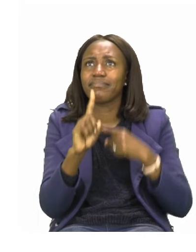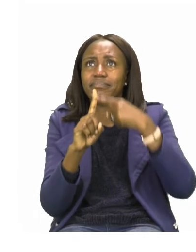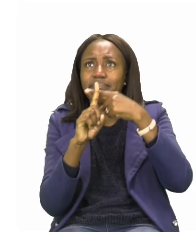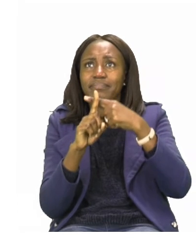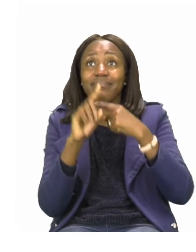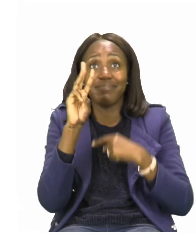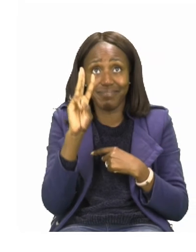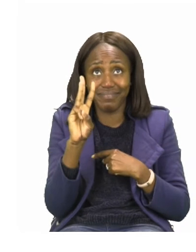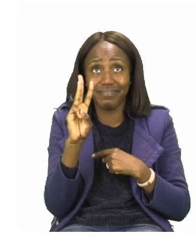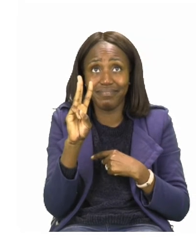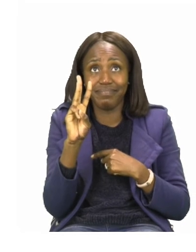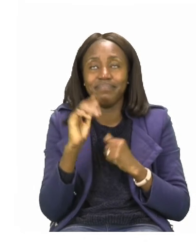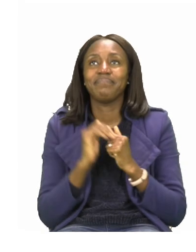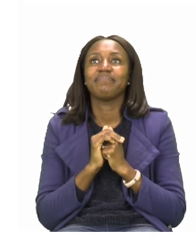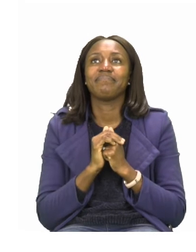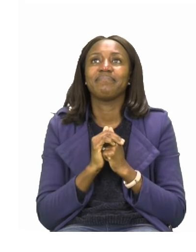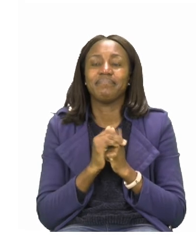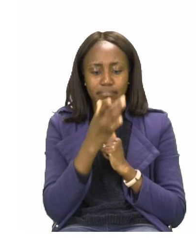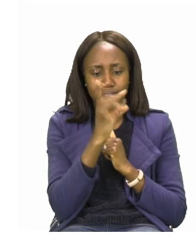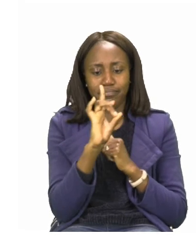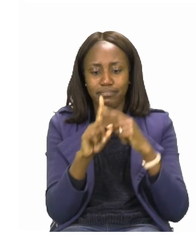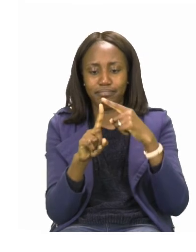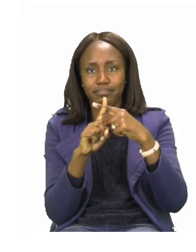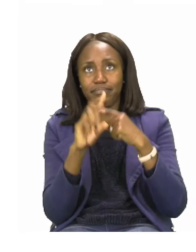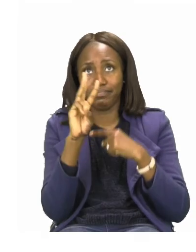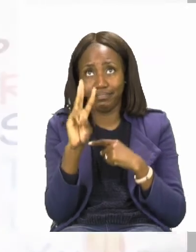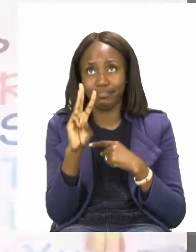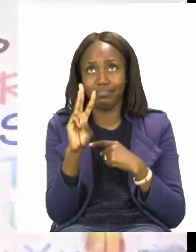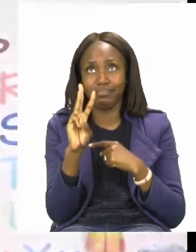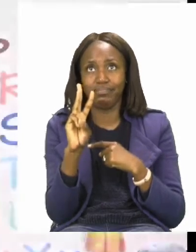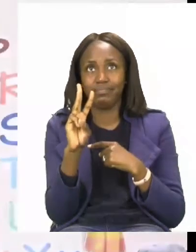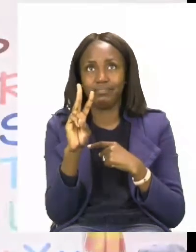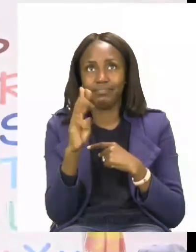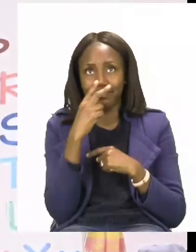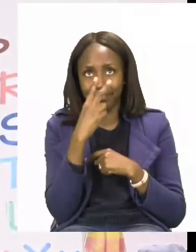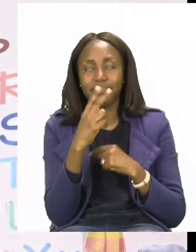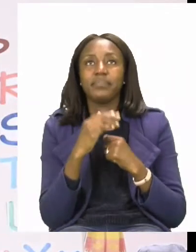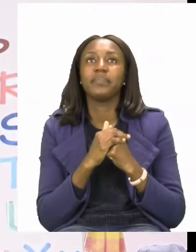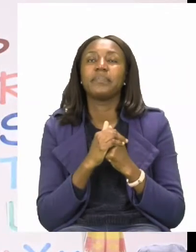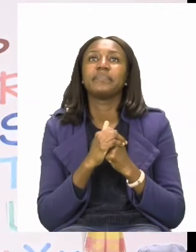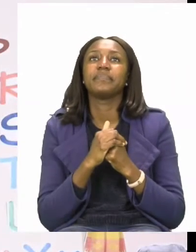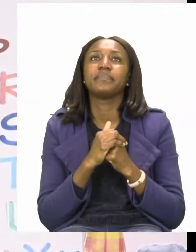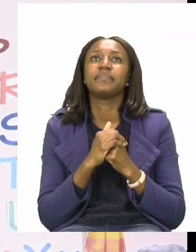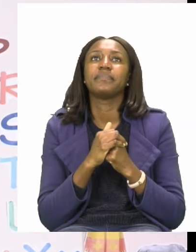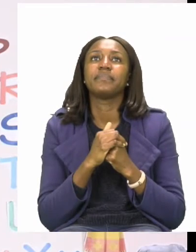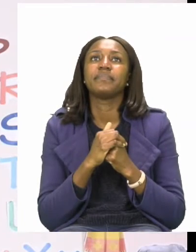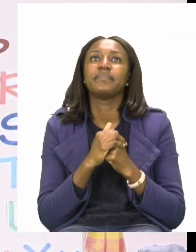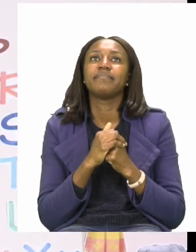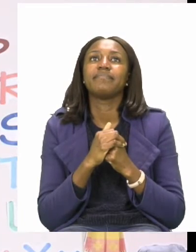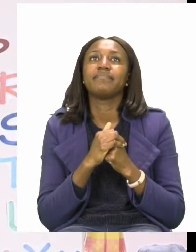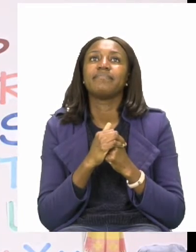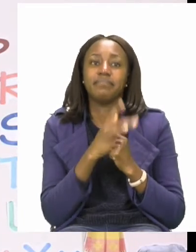So we're going to start by saying 8 plus 3. Let's take a look at the board. Now, if I'm going to